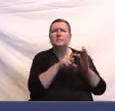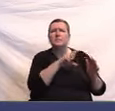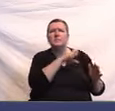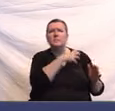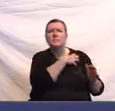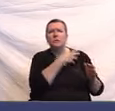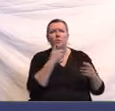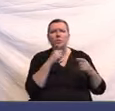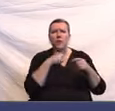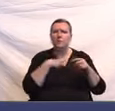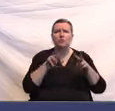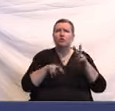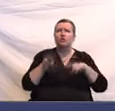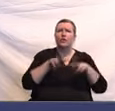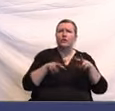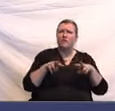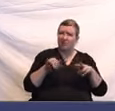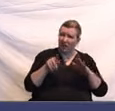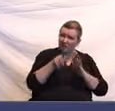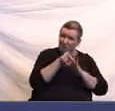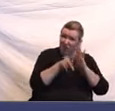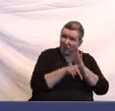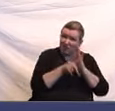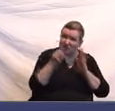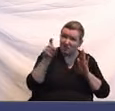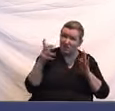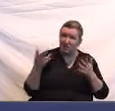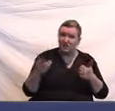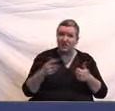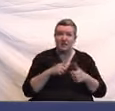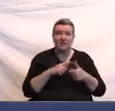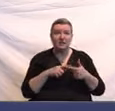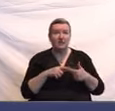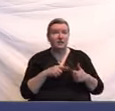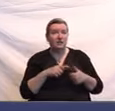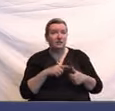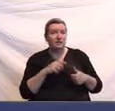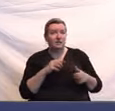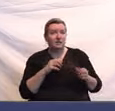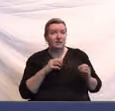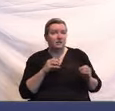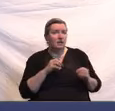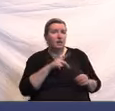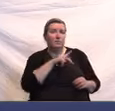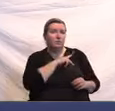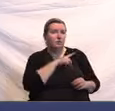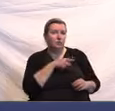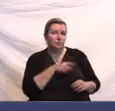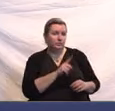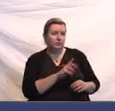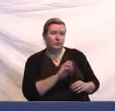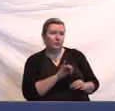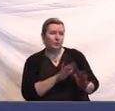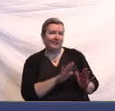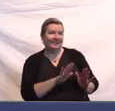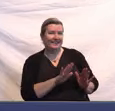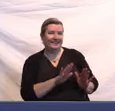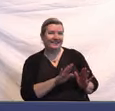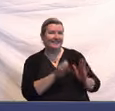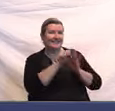policy that you have put in place? Thank you. Nothing personal, Joey. So listen, the state police, and this is going to